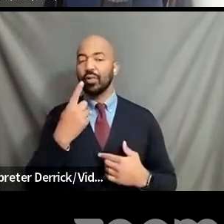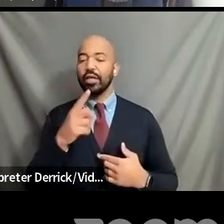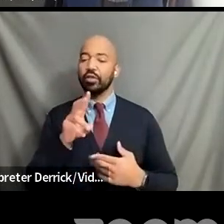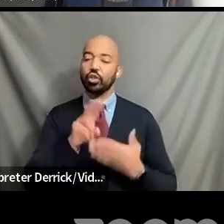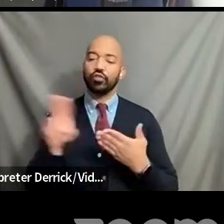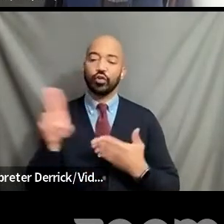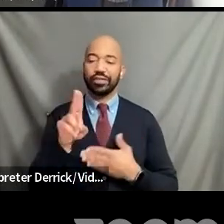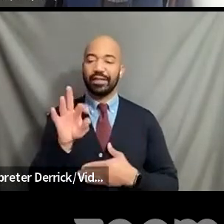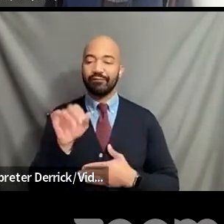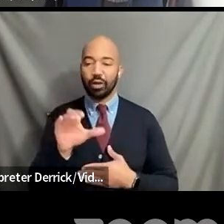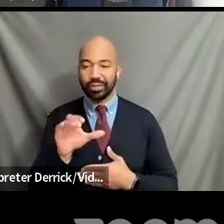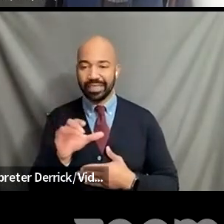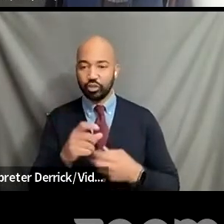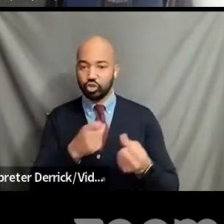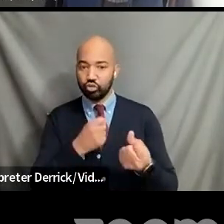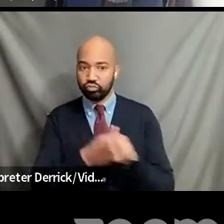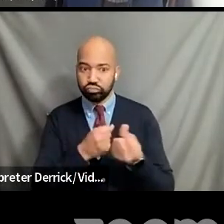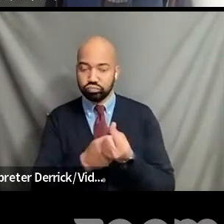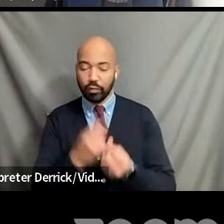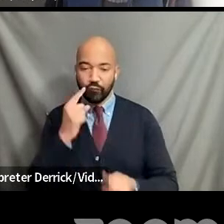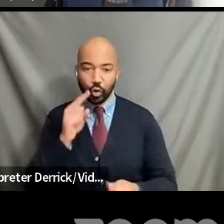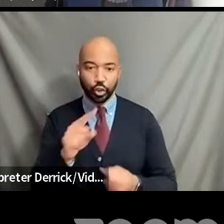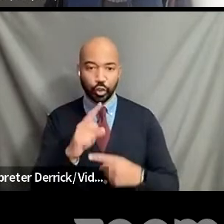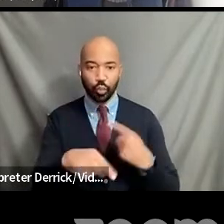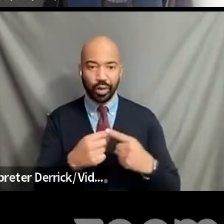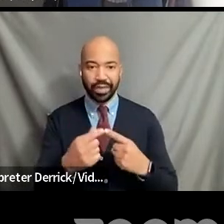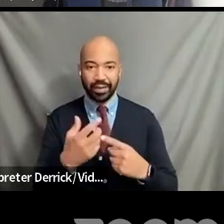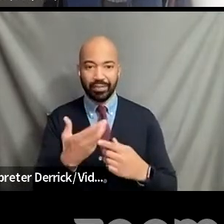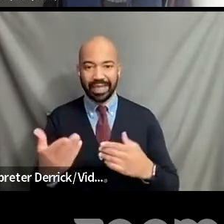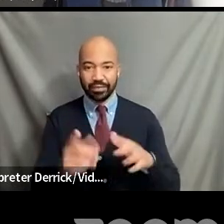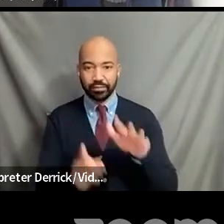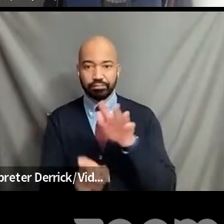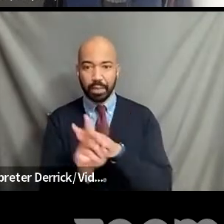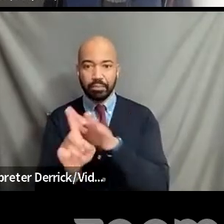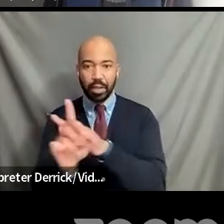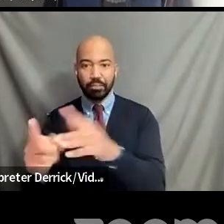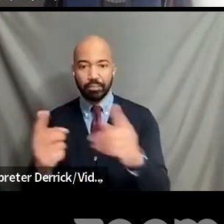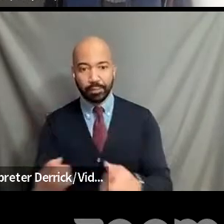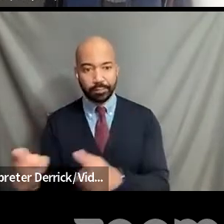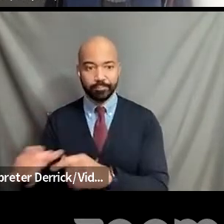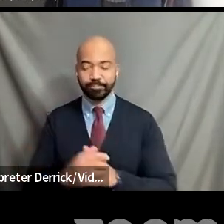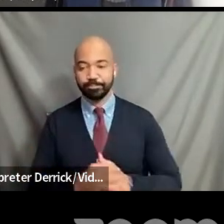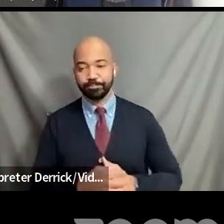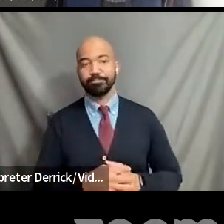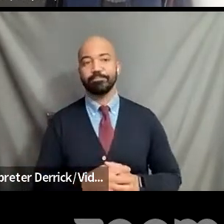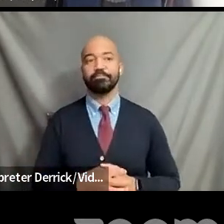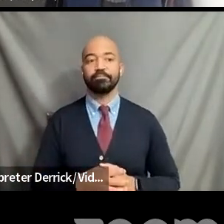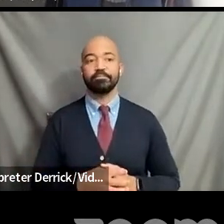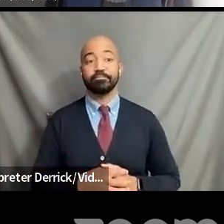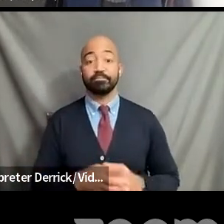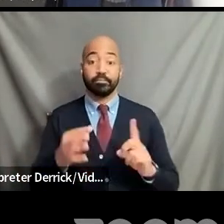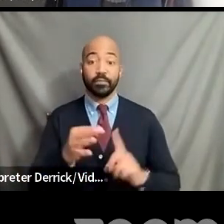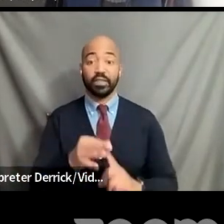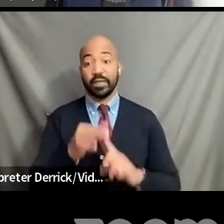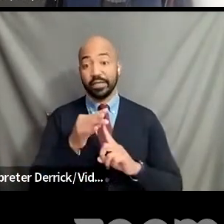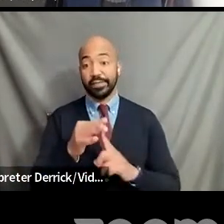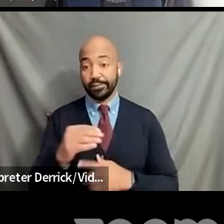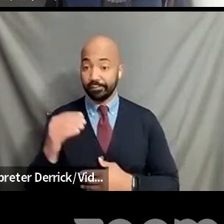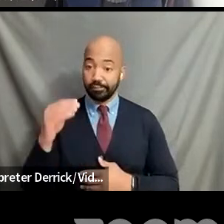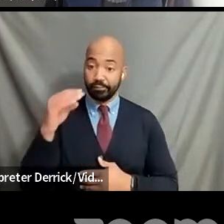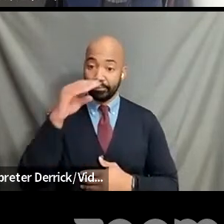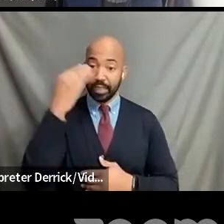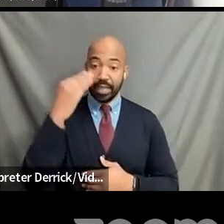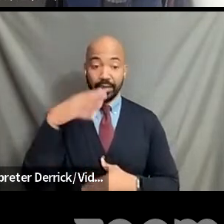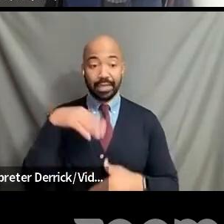to advocate for you when things do occur. And I think, especially being Black in these academic